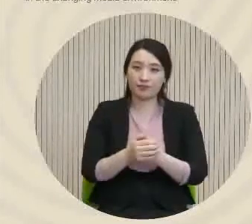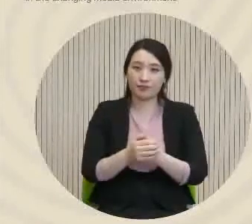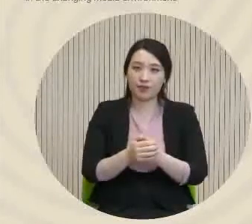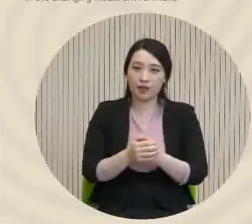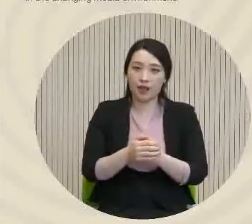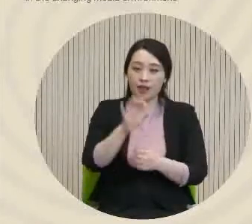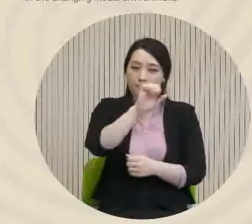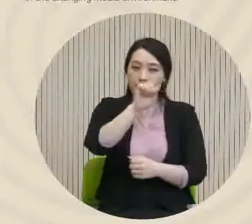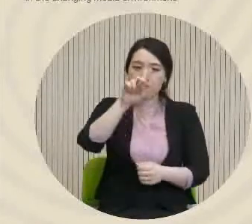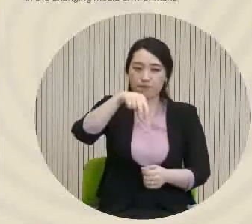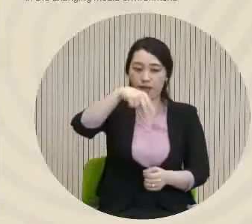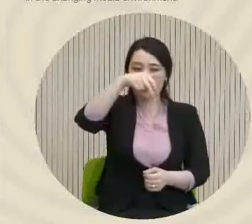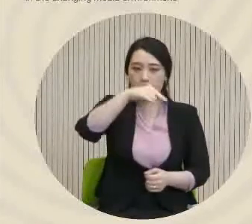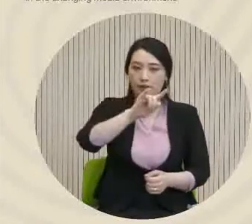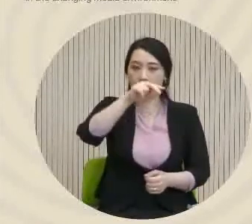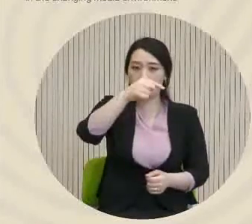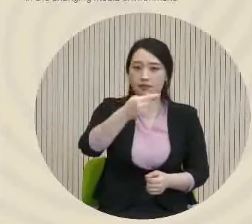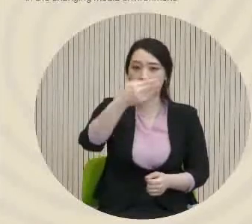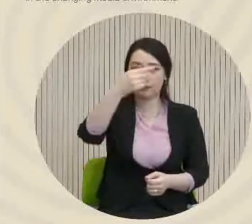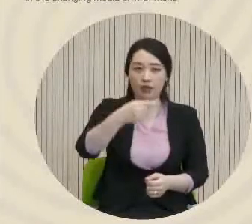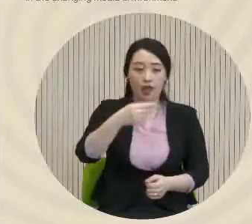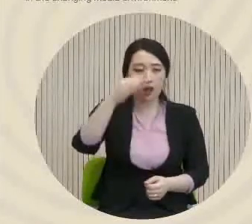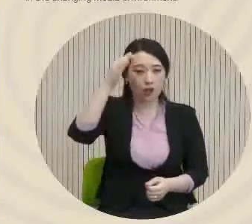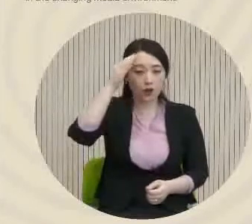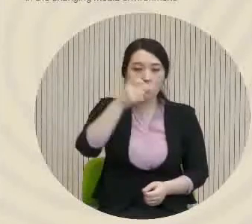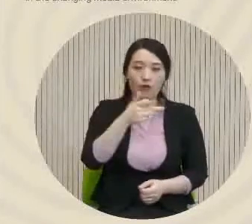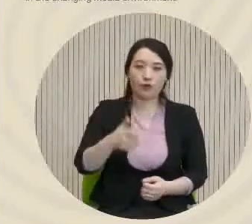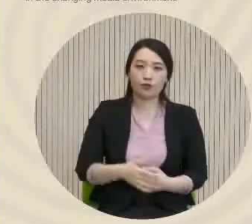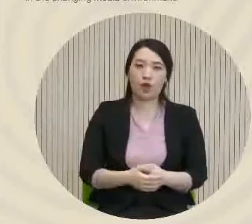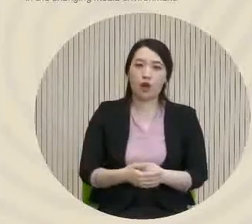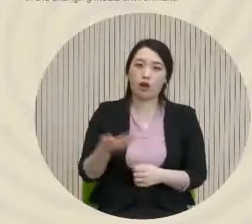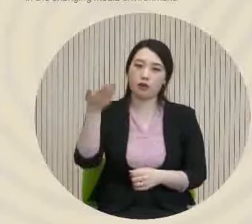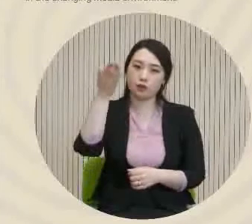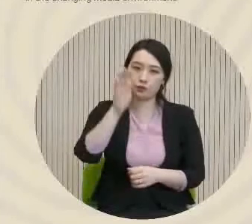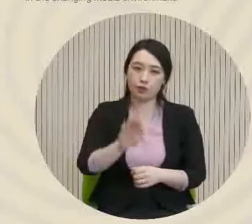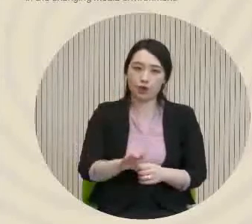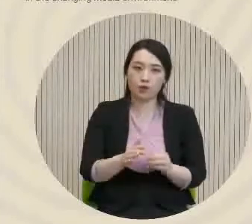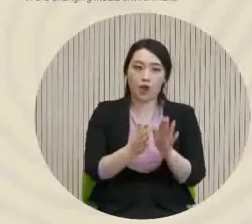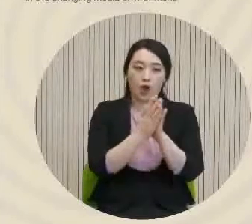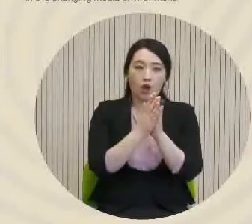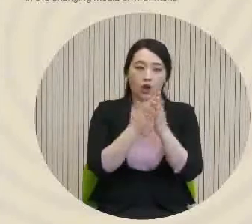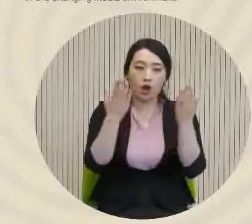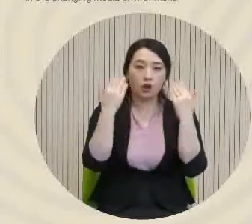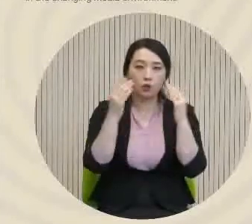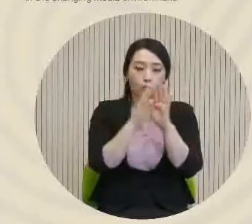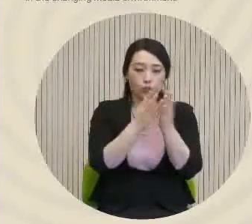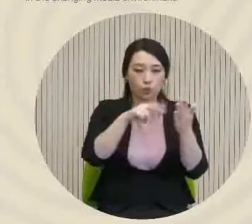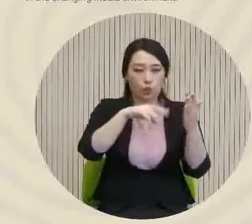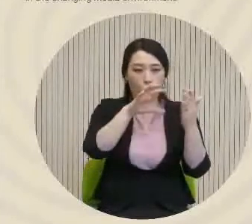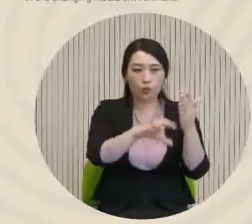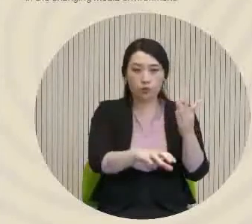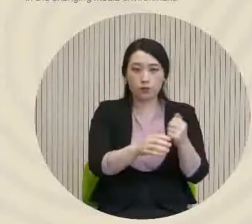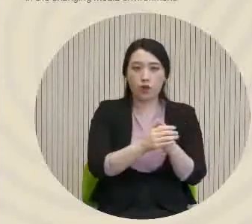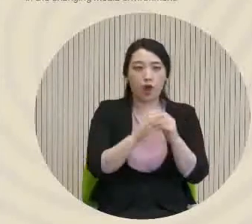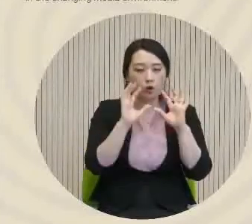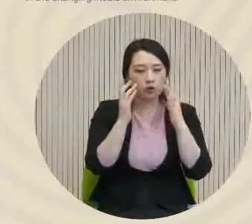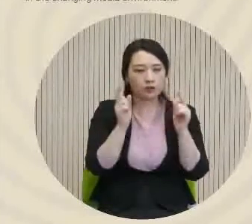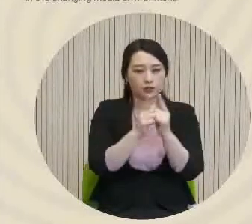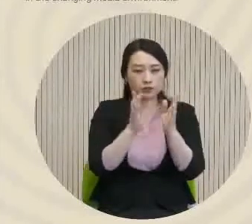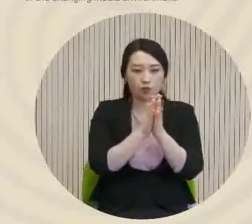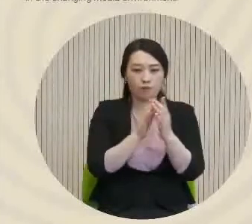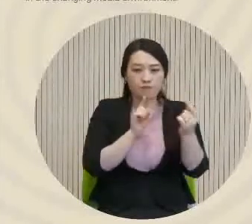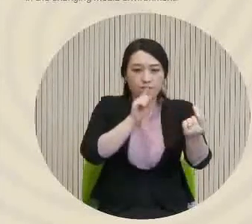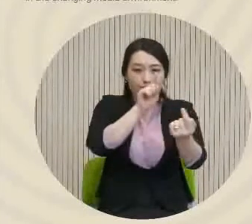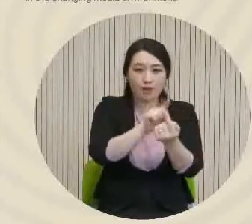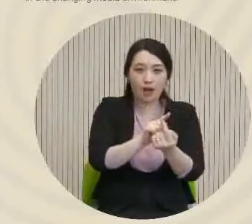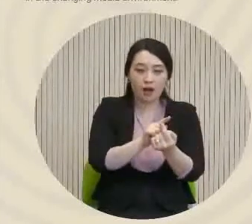were interested in this project were expecting high from the podcast project. But